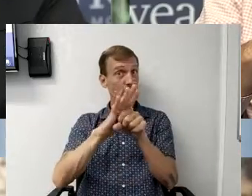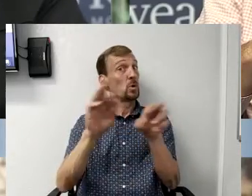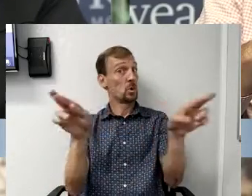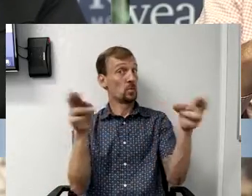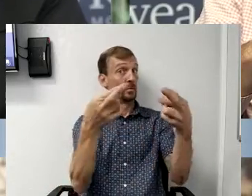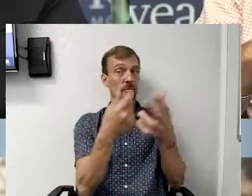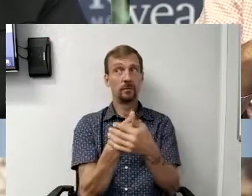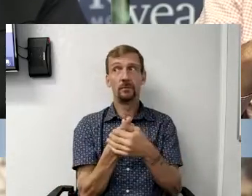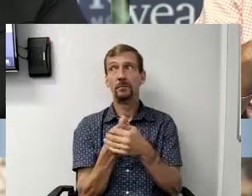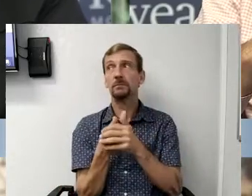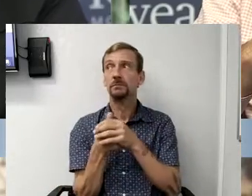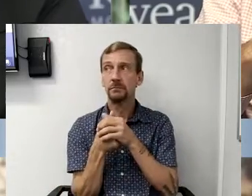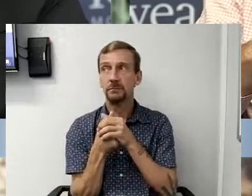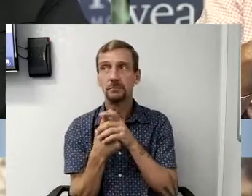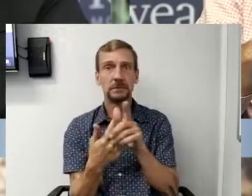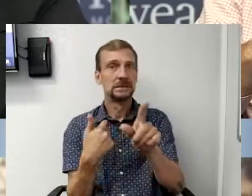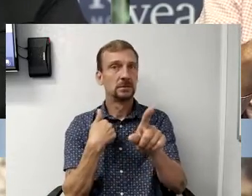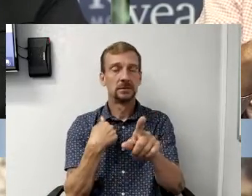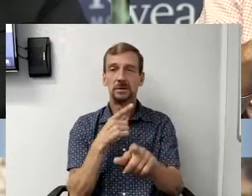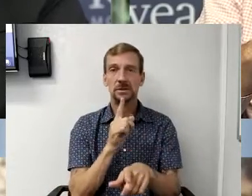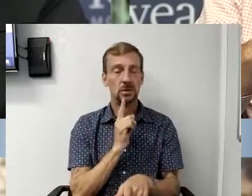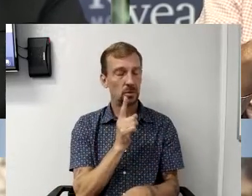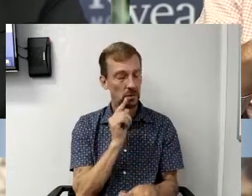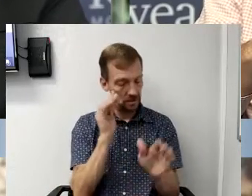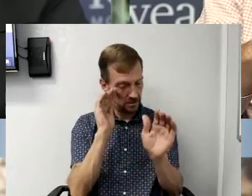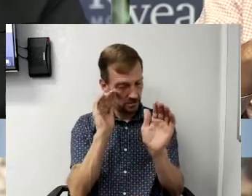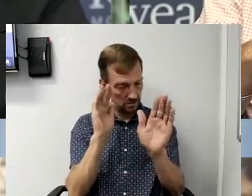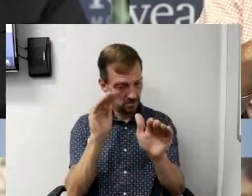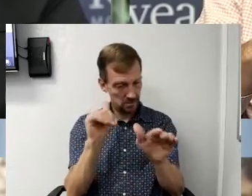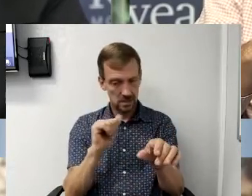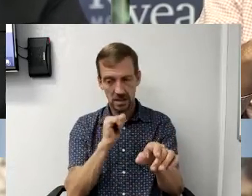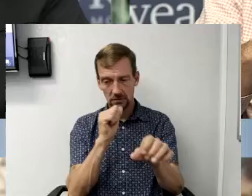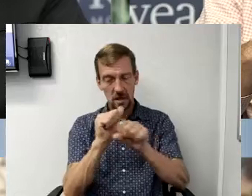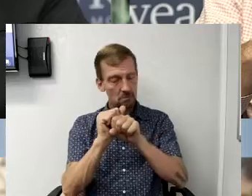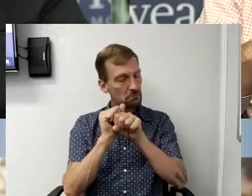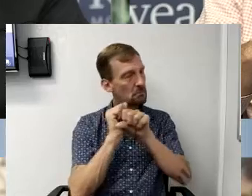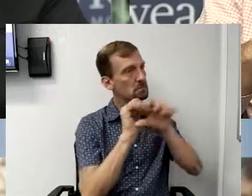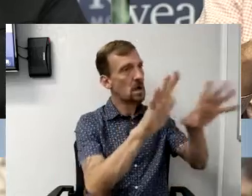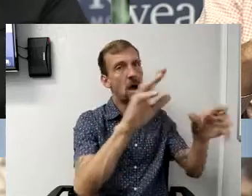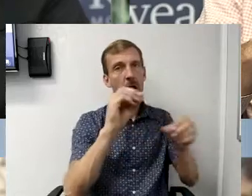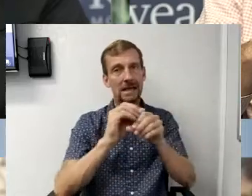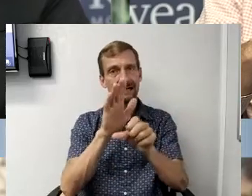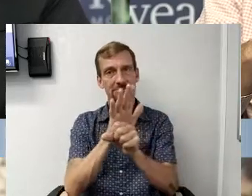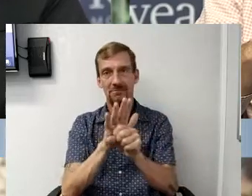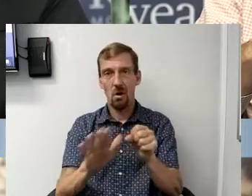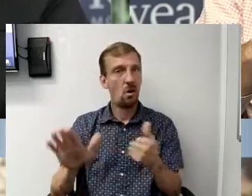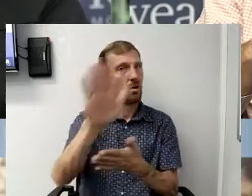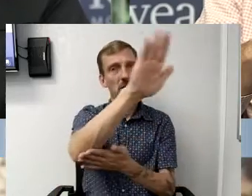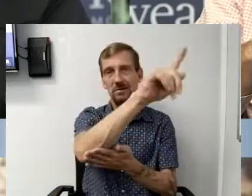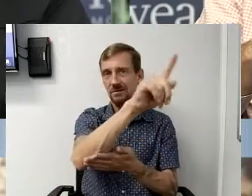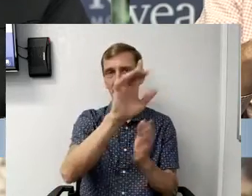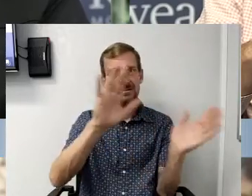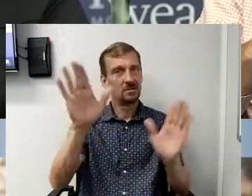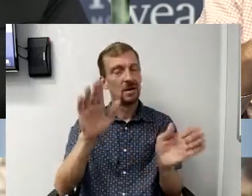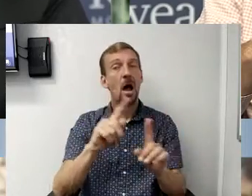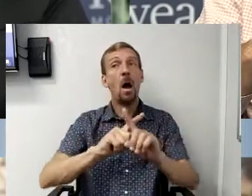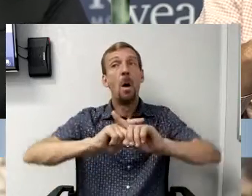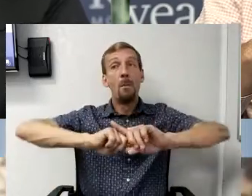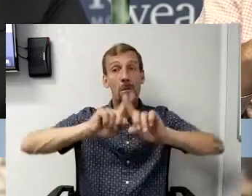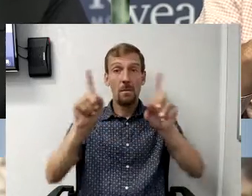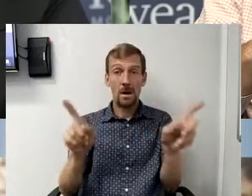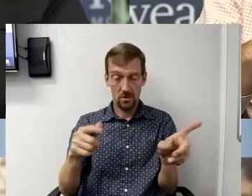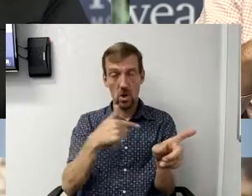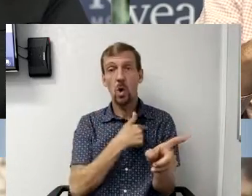absolutely hope that you don't have an outbreak and that you have to go that route. But yes, we